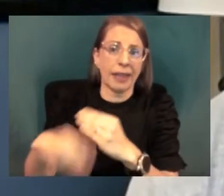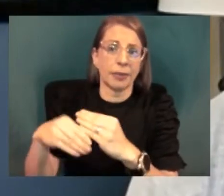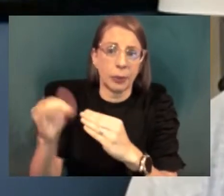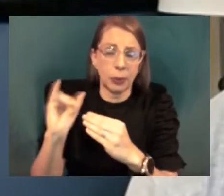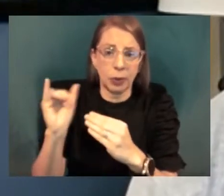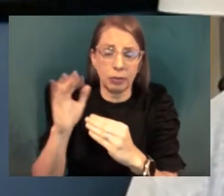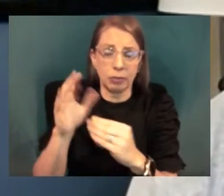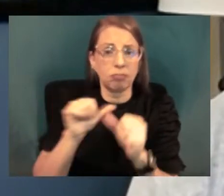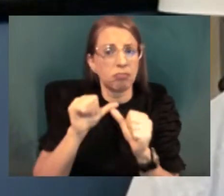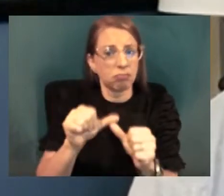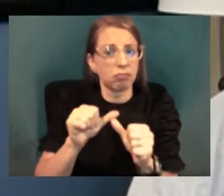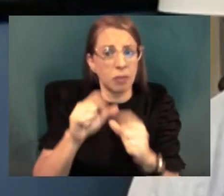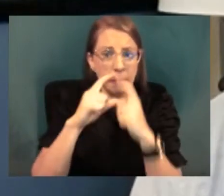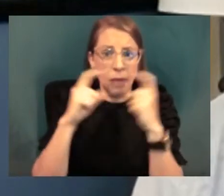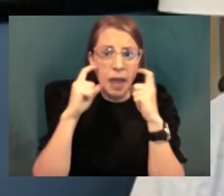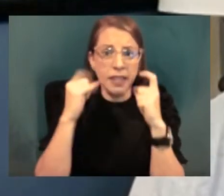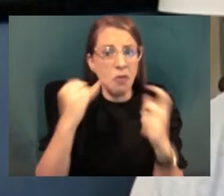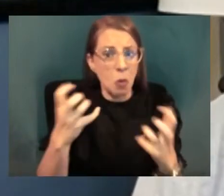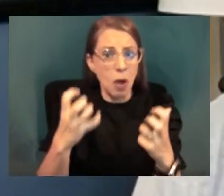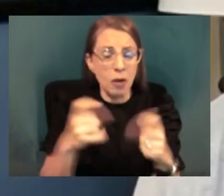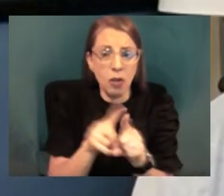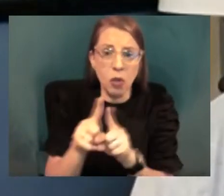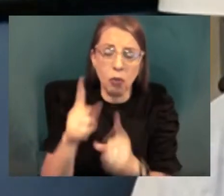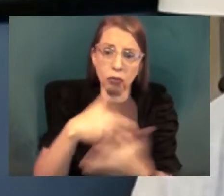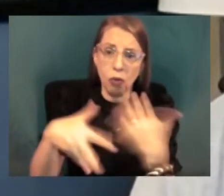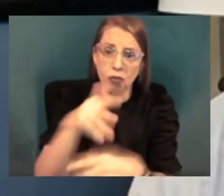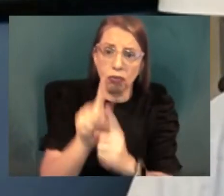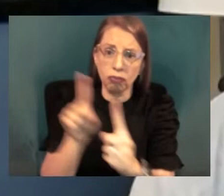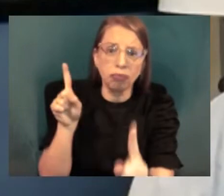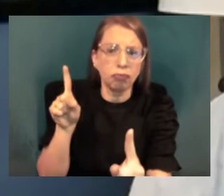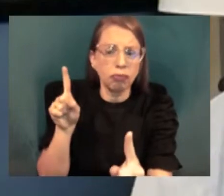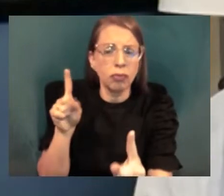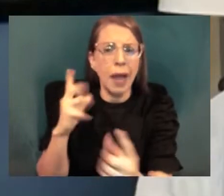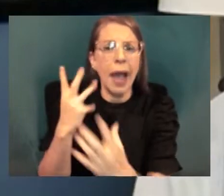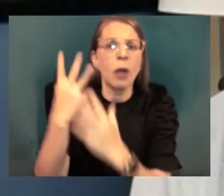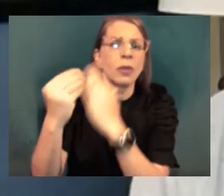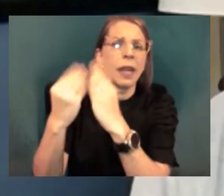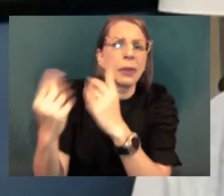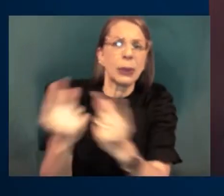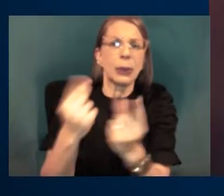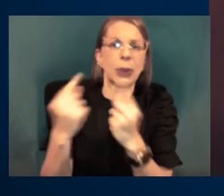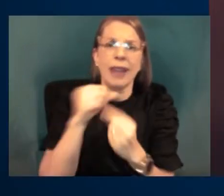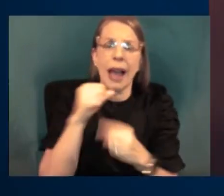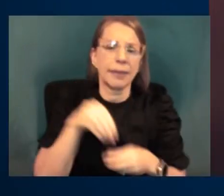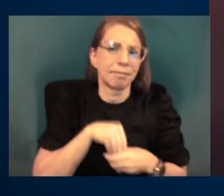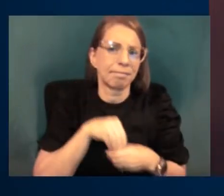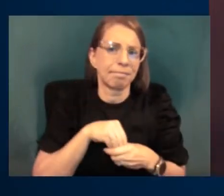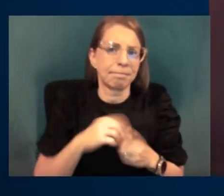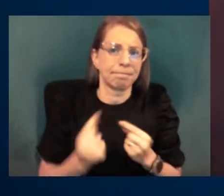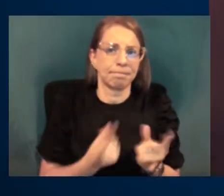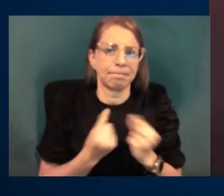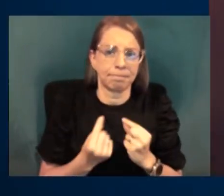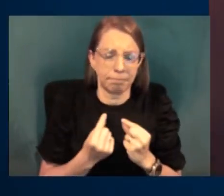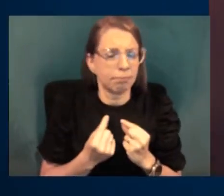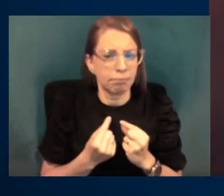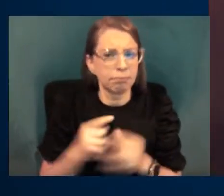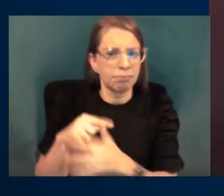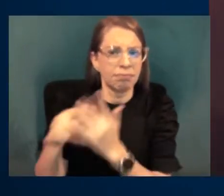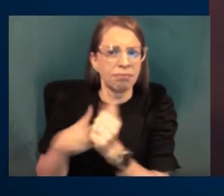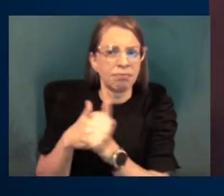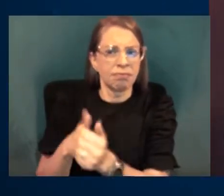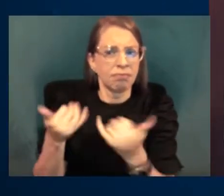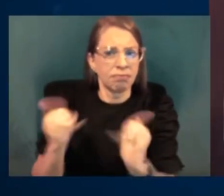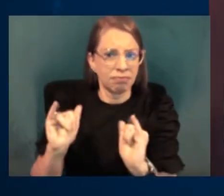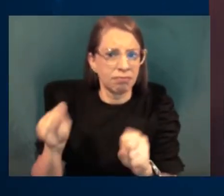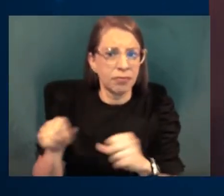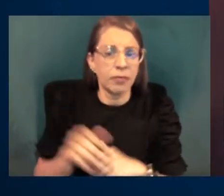continue to mask if you would like, and distance, and do things outdoors, and all of those things. So, Hawk, one way to look at this,